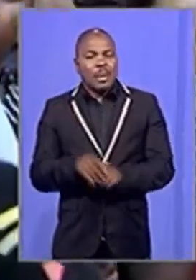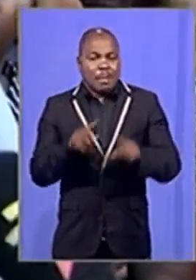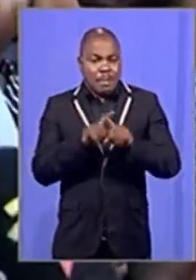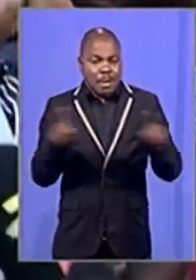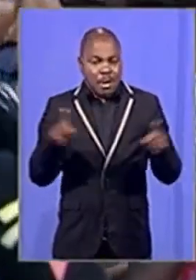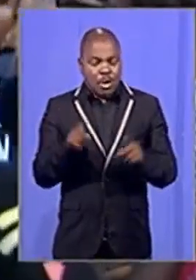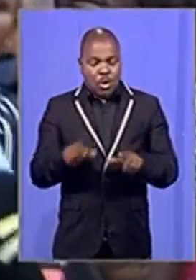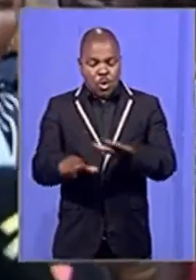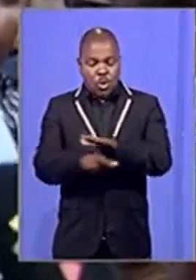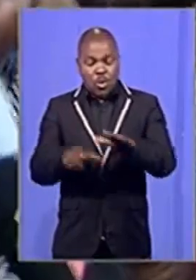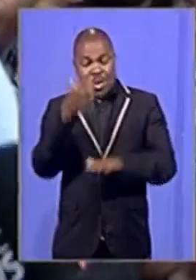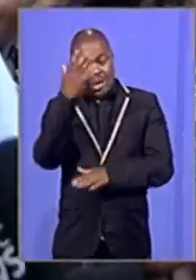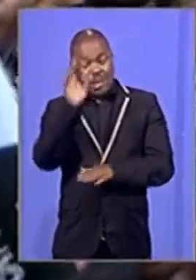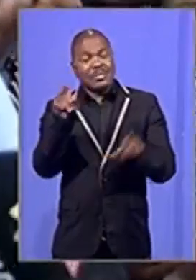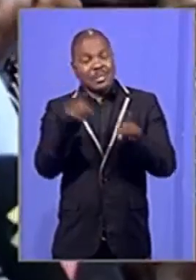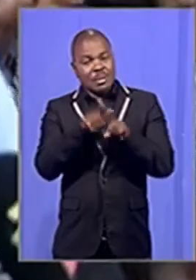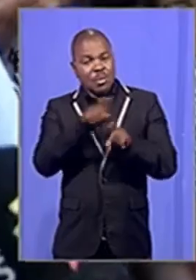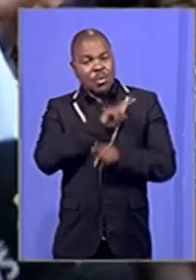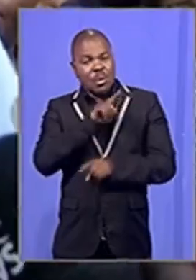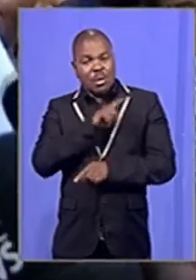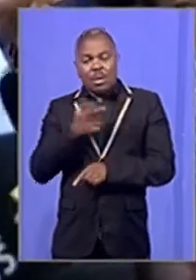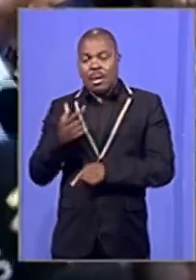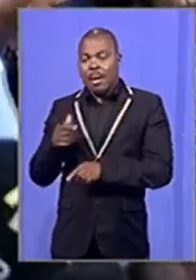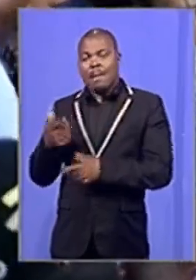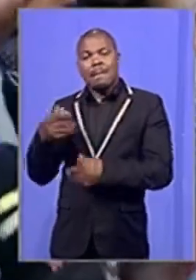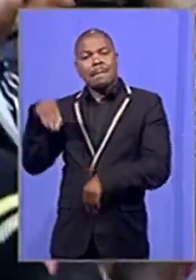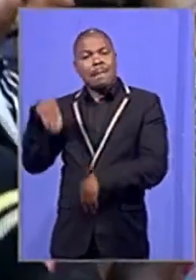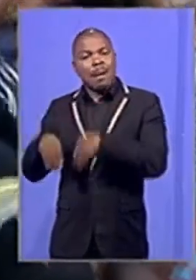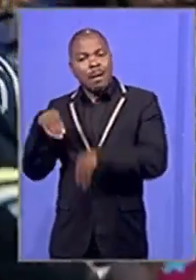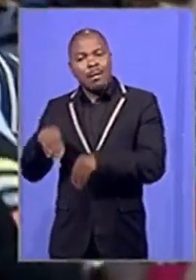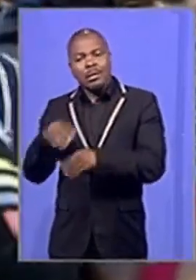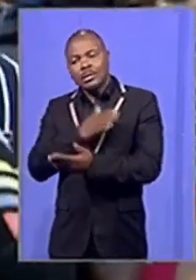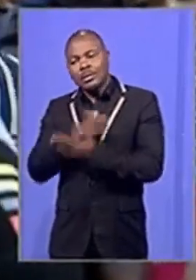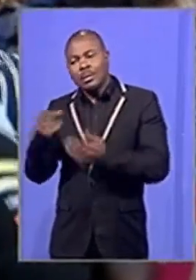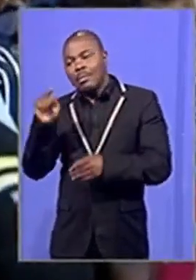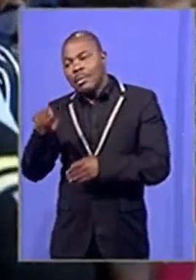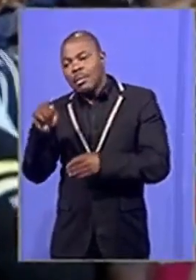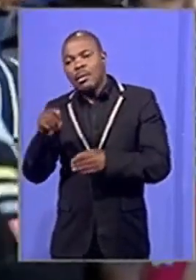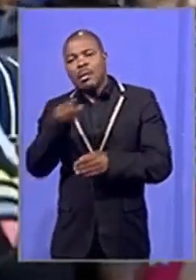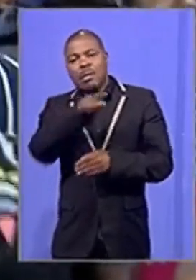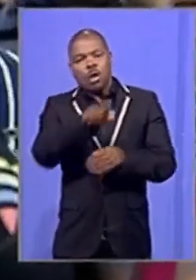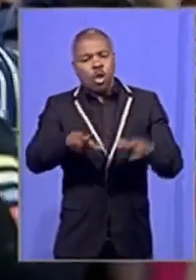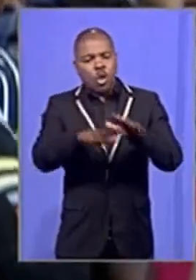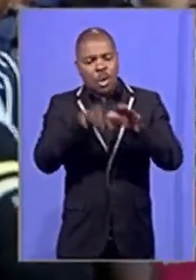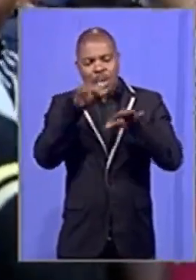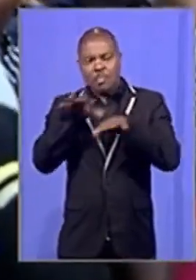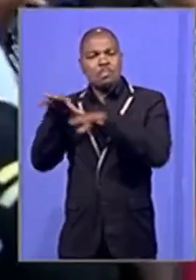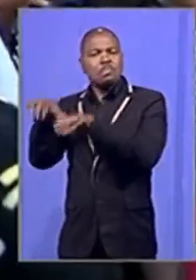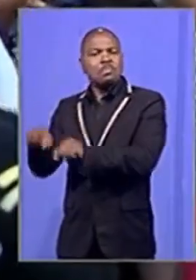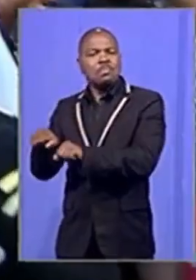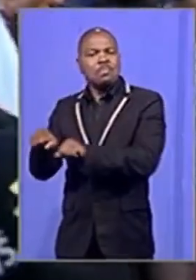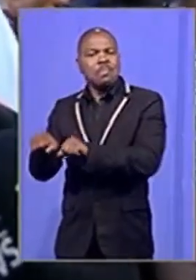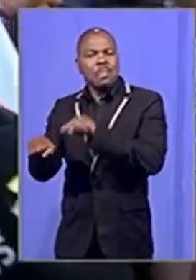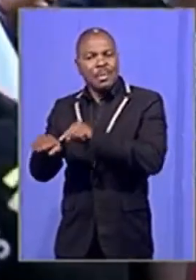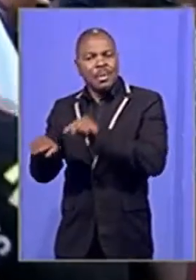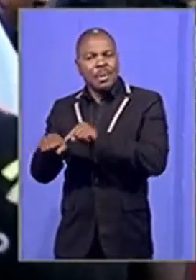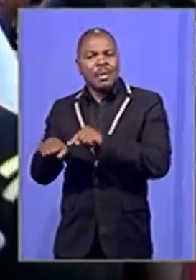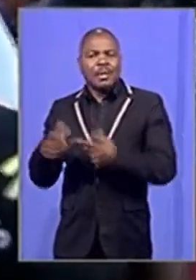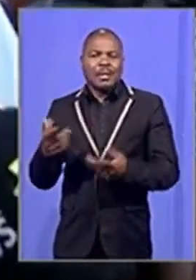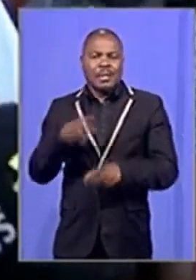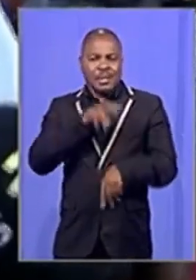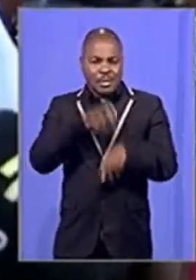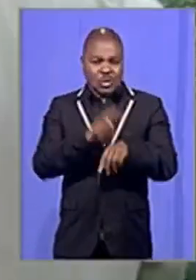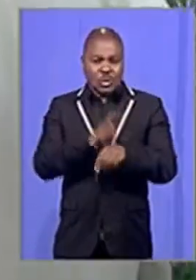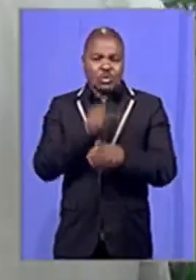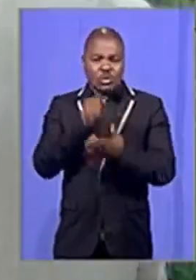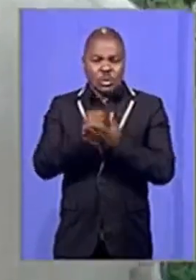local government, because some of these mines are handed over to local governments and then they'll have to work hard